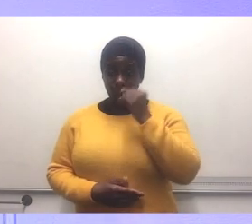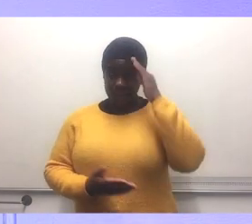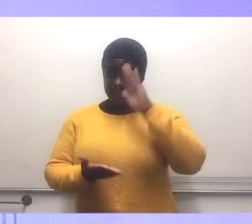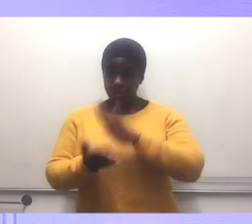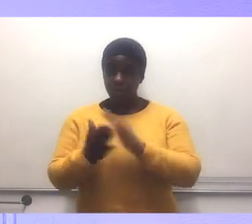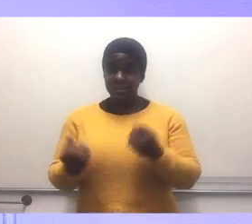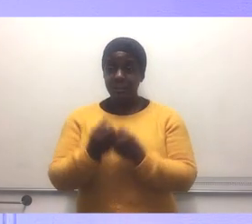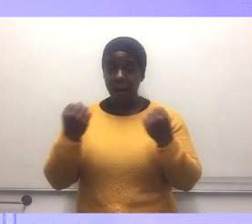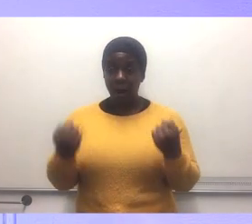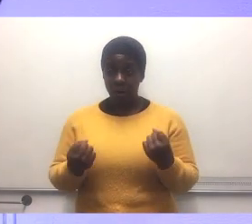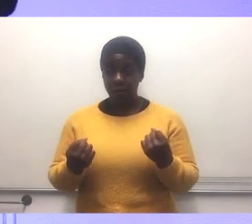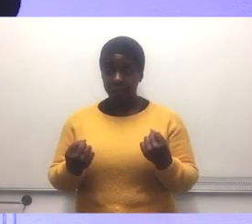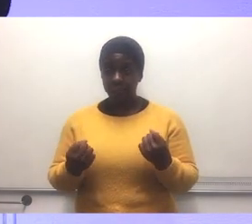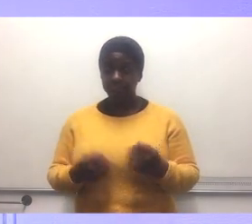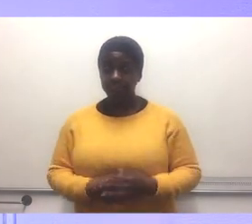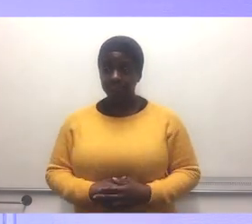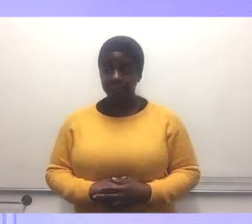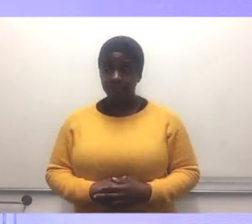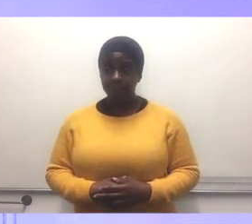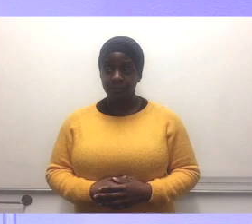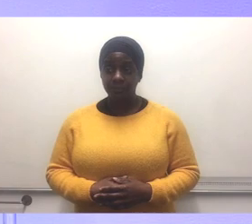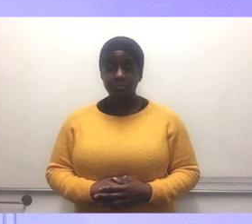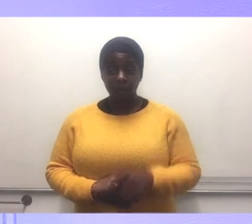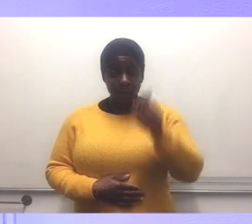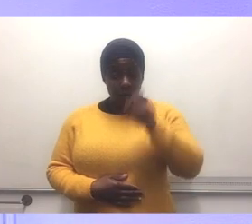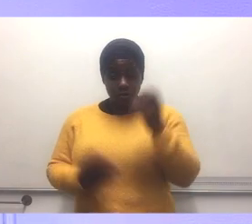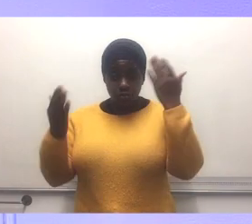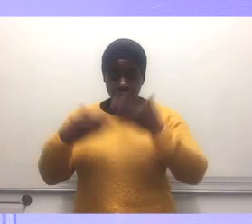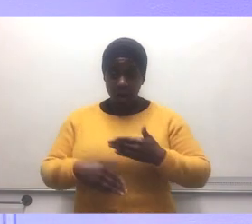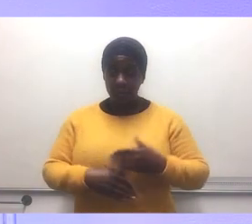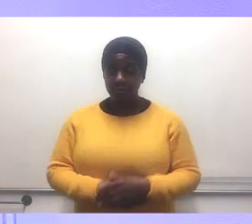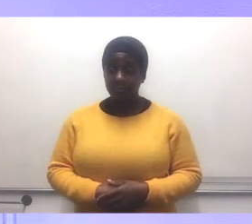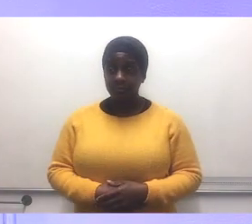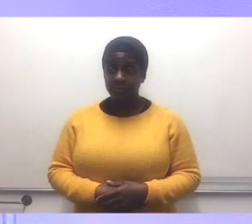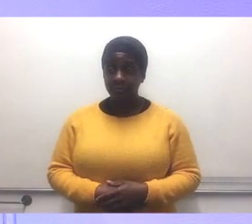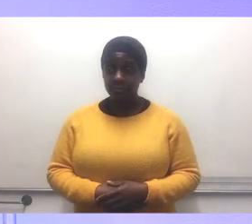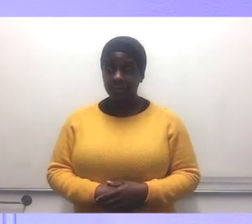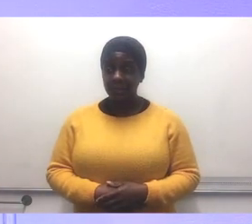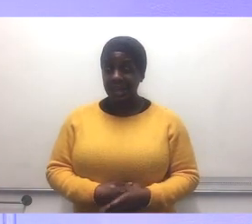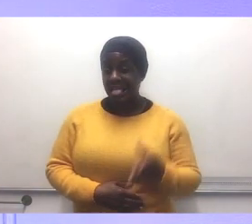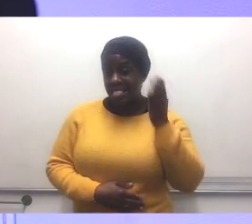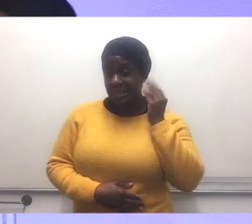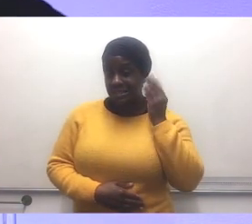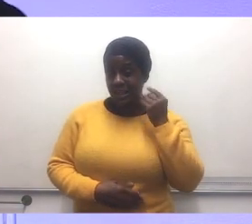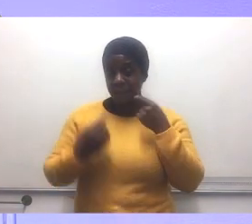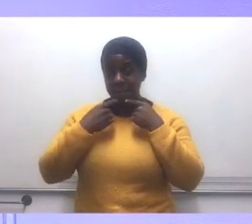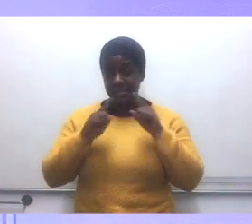power of the gospel. There is someone tonight who has listened to this